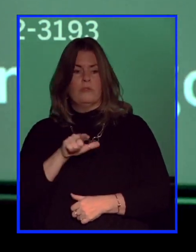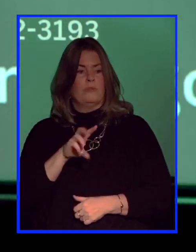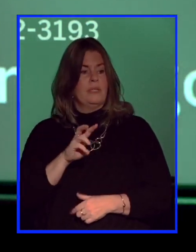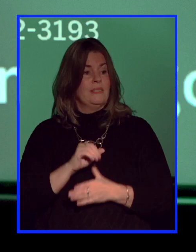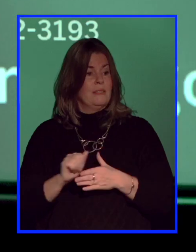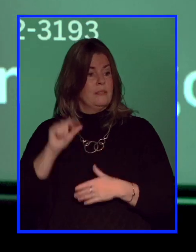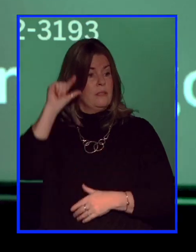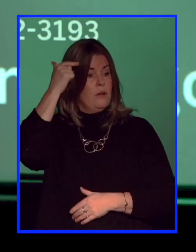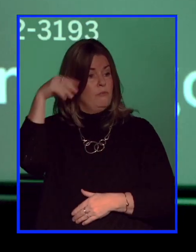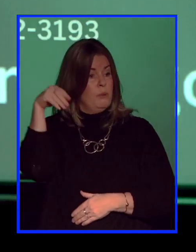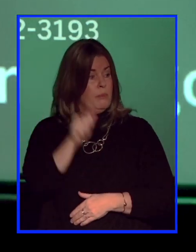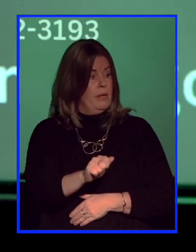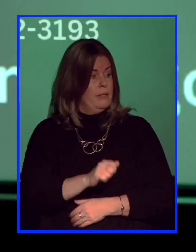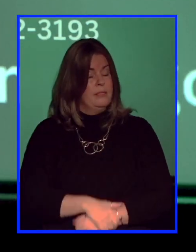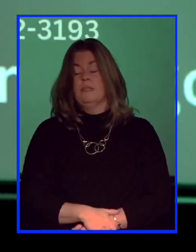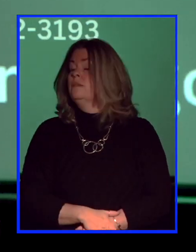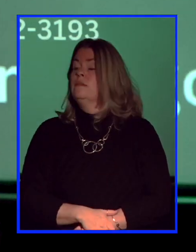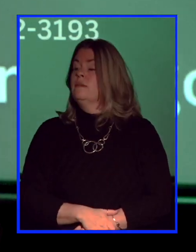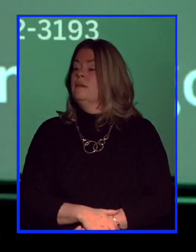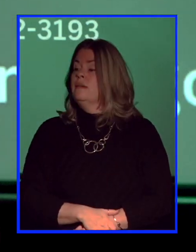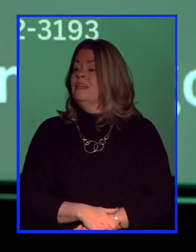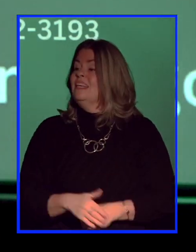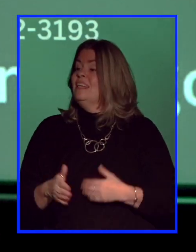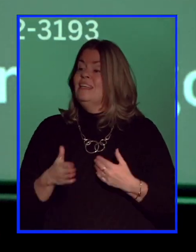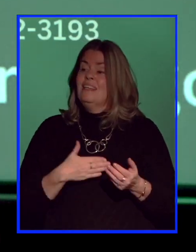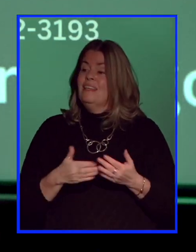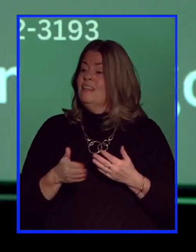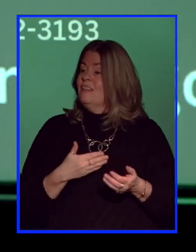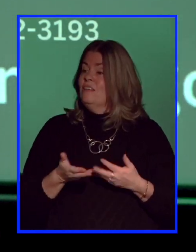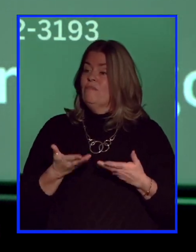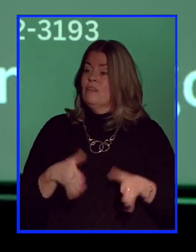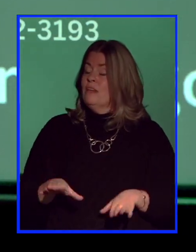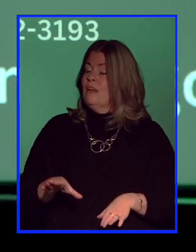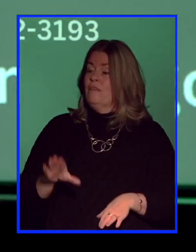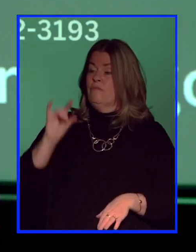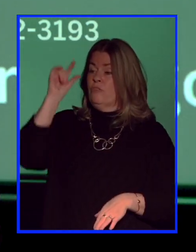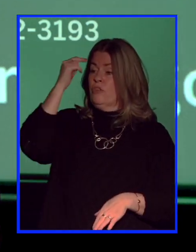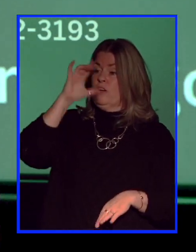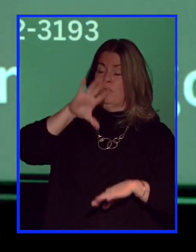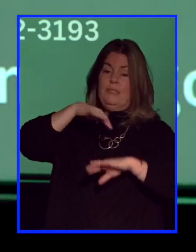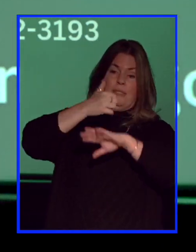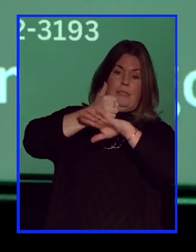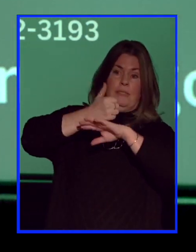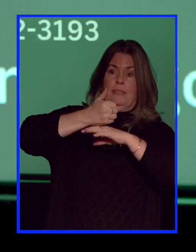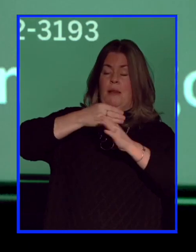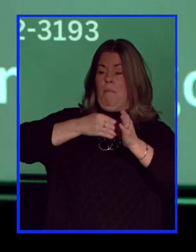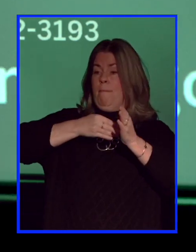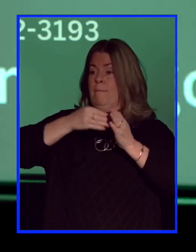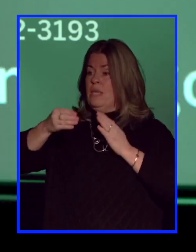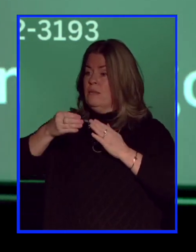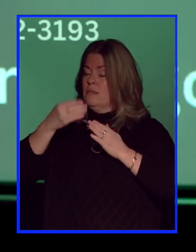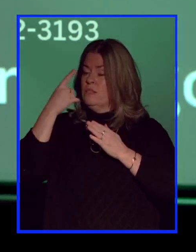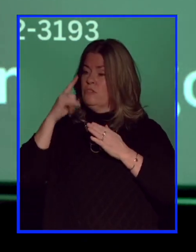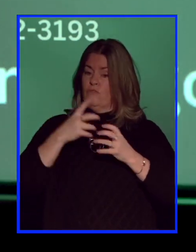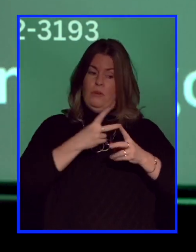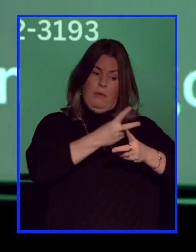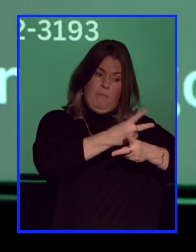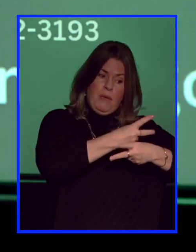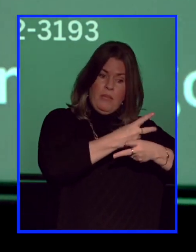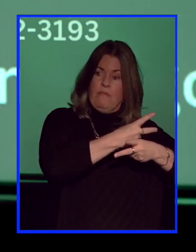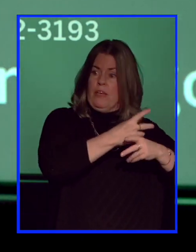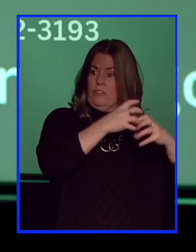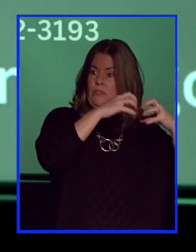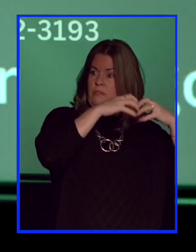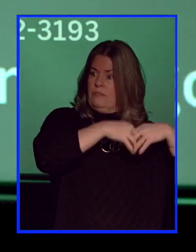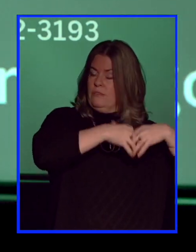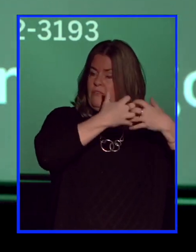paid for it, okay? Even after the government, by the way, put up billions to build manufacturing facilities in advance of